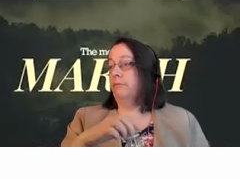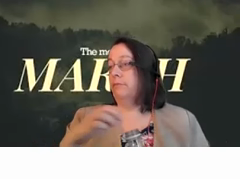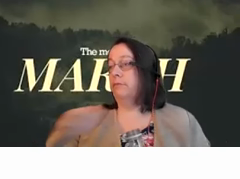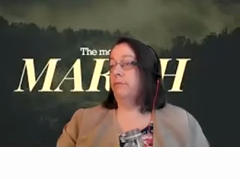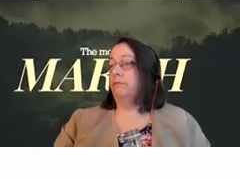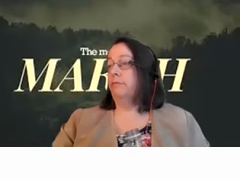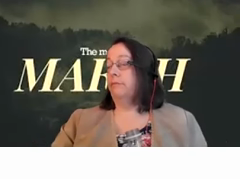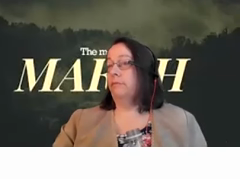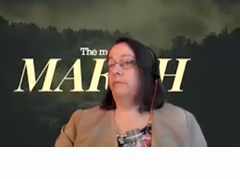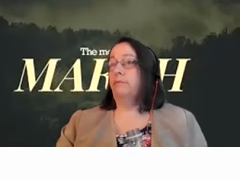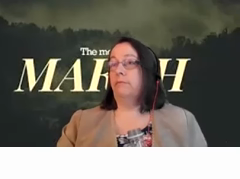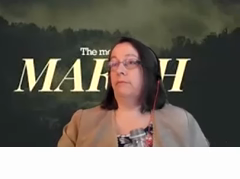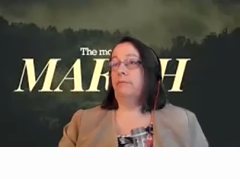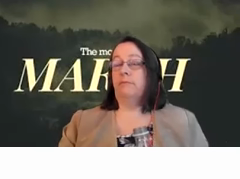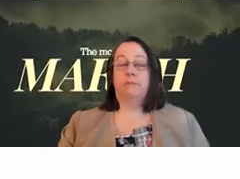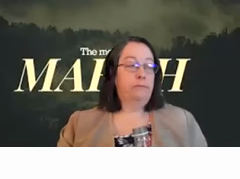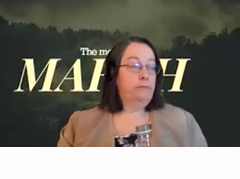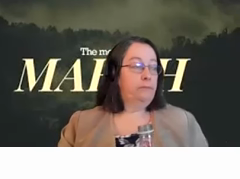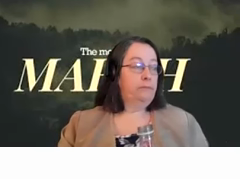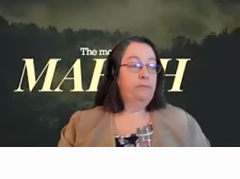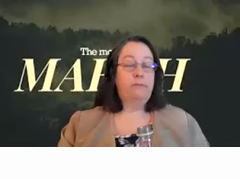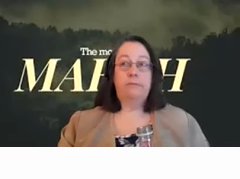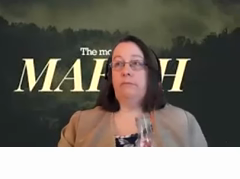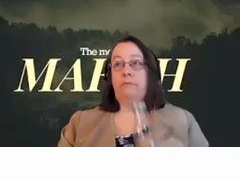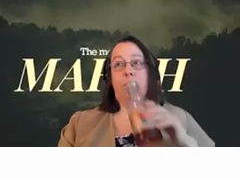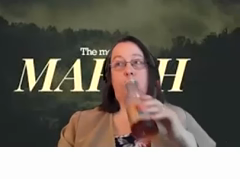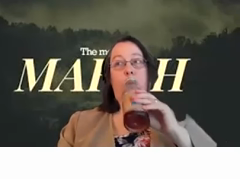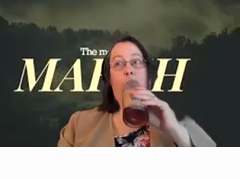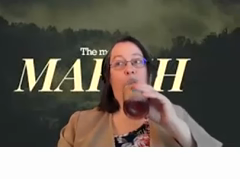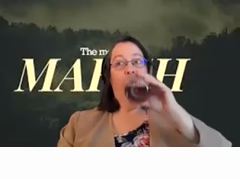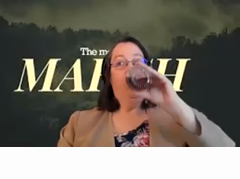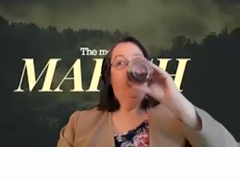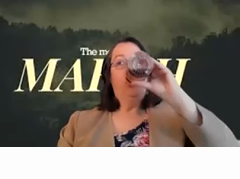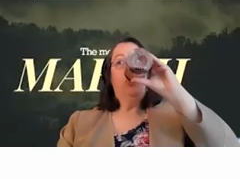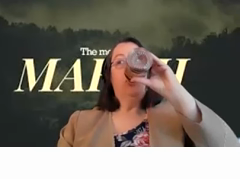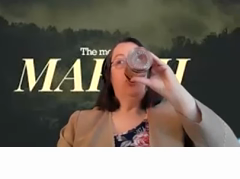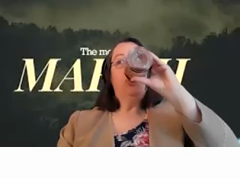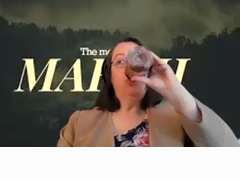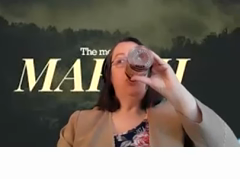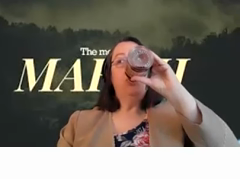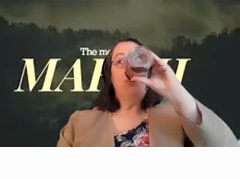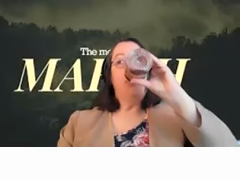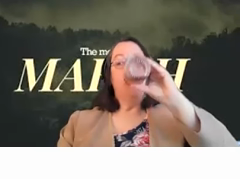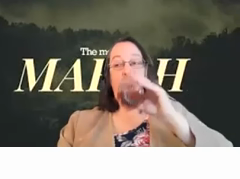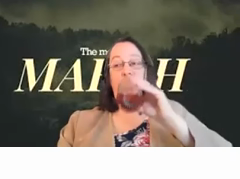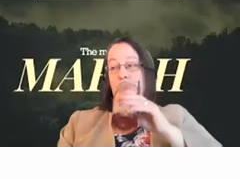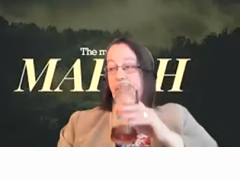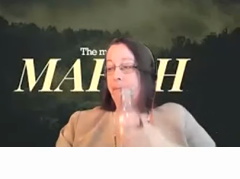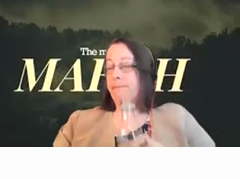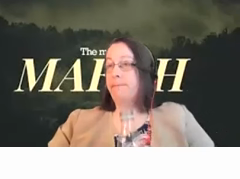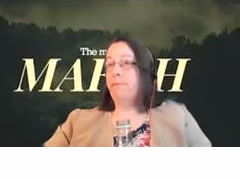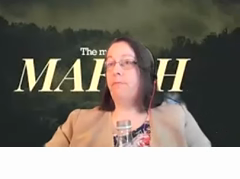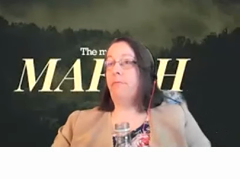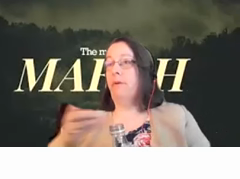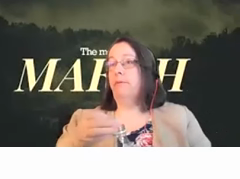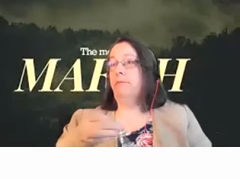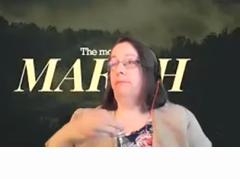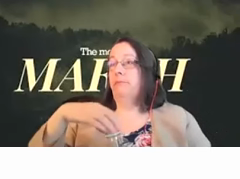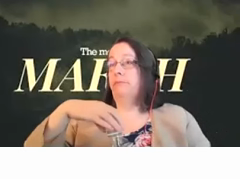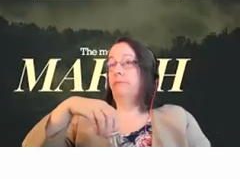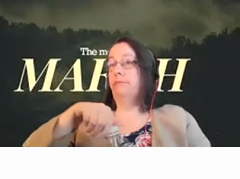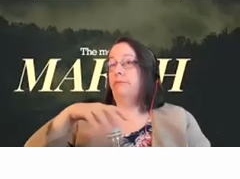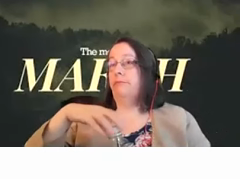SAMHSA has great guidance on what trauma-informed is and how to include it intentionally in an agency or a practice. There are 6 core principles,